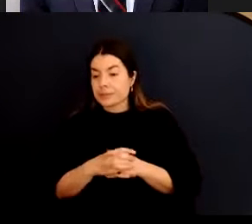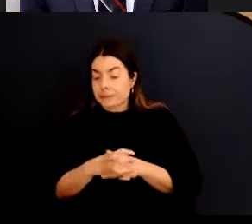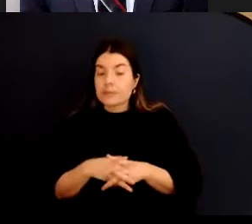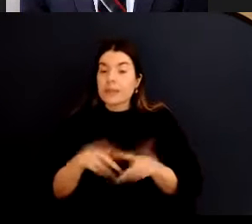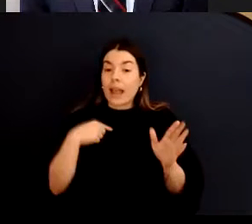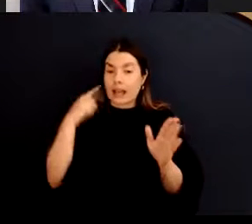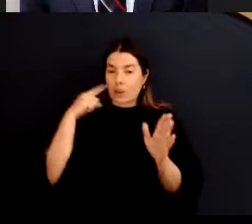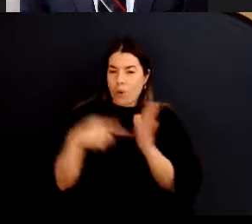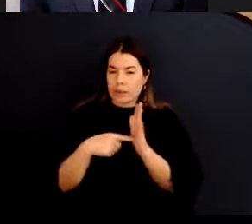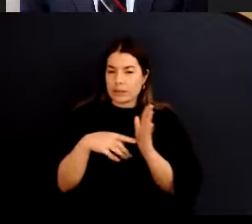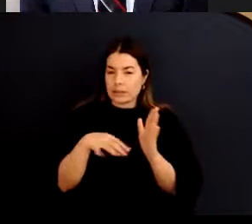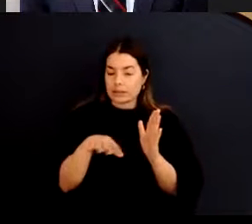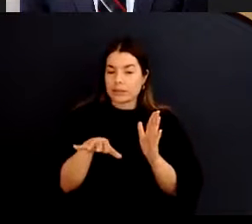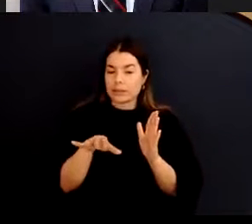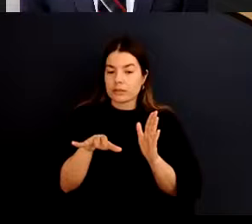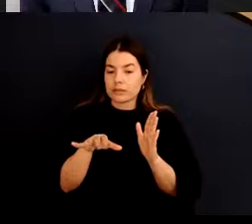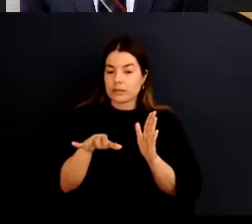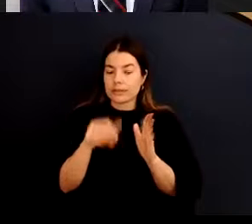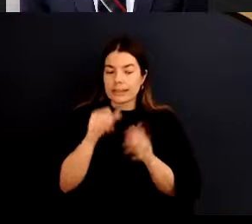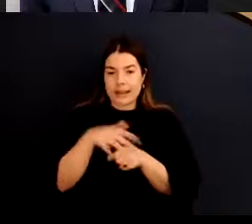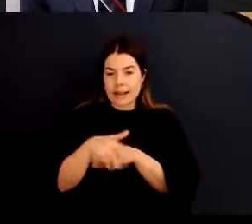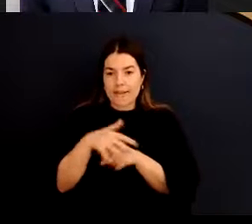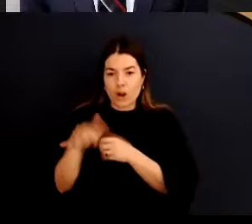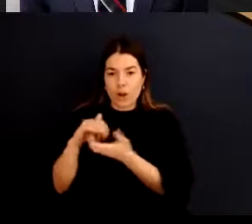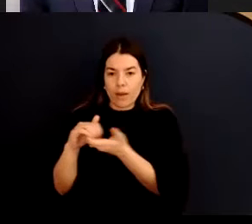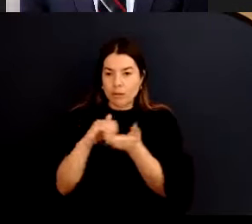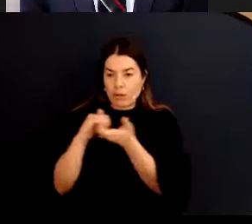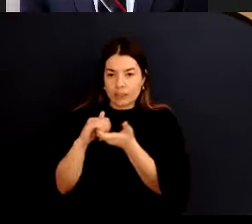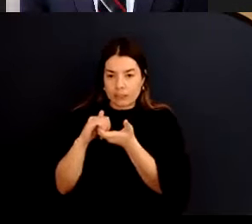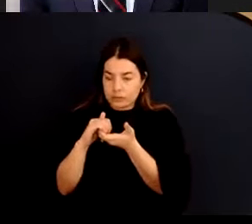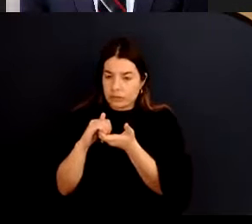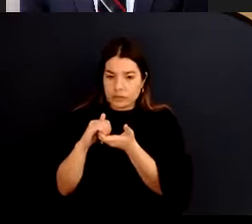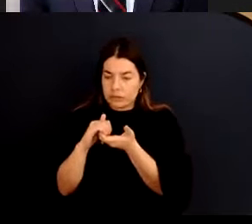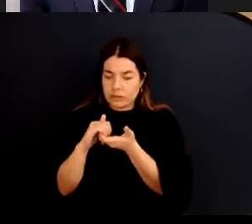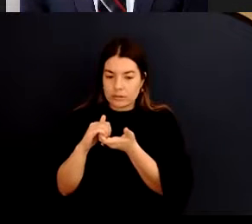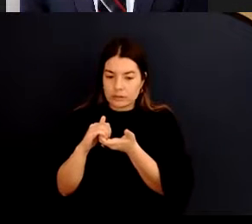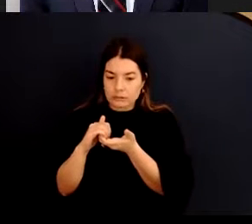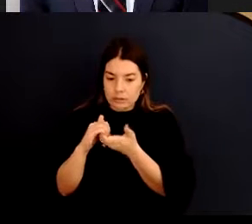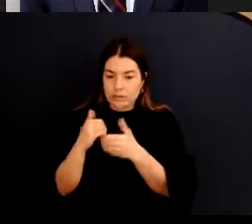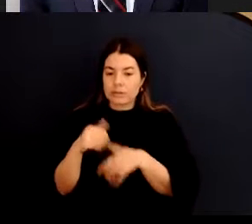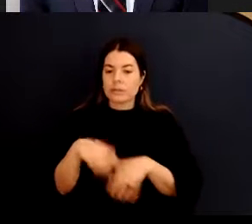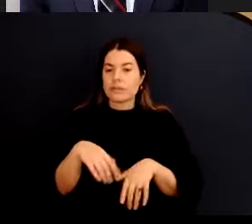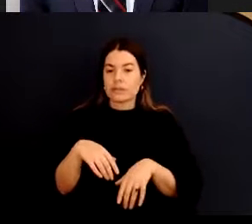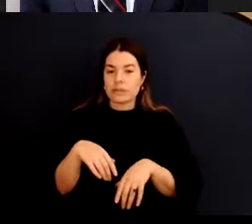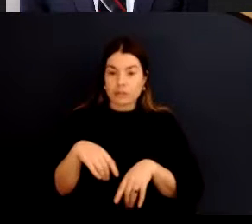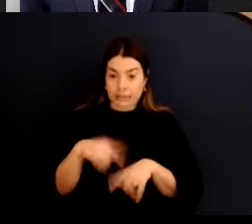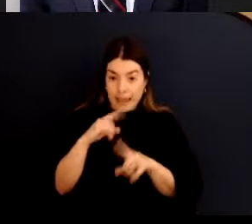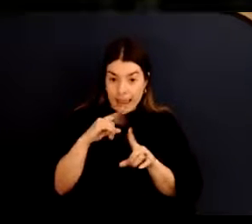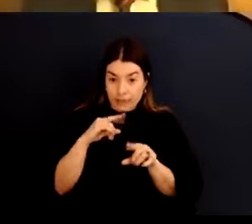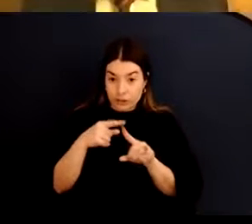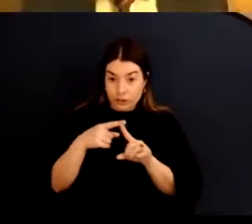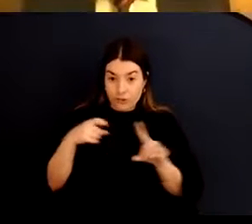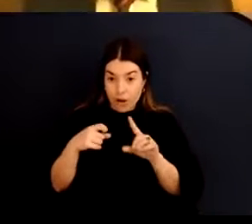noticed is there is somewhat of a lack of cooperation and in getting answers directly from the county, because we have